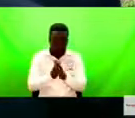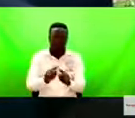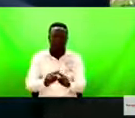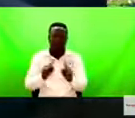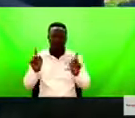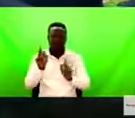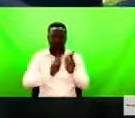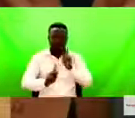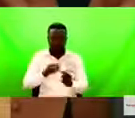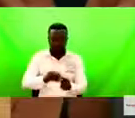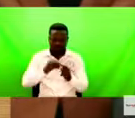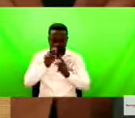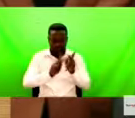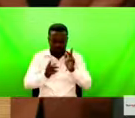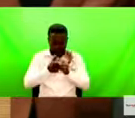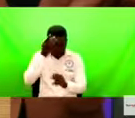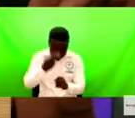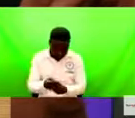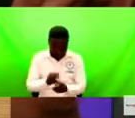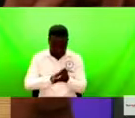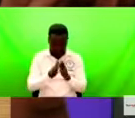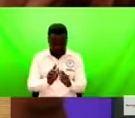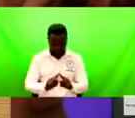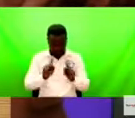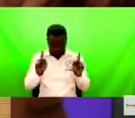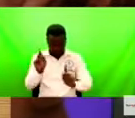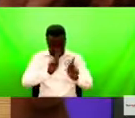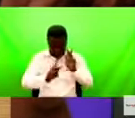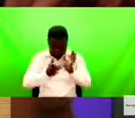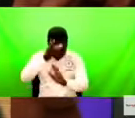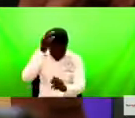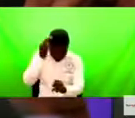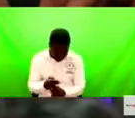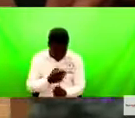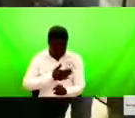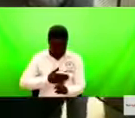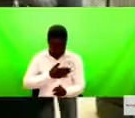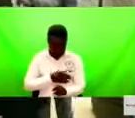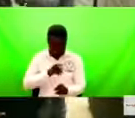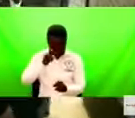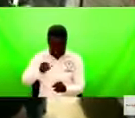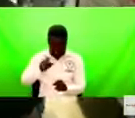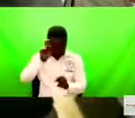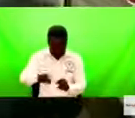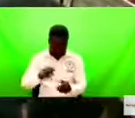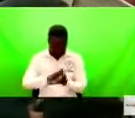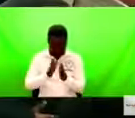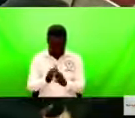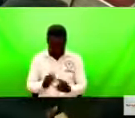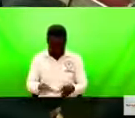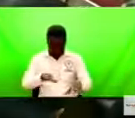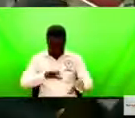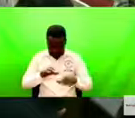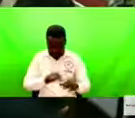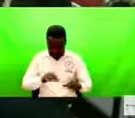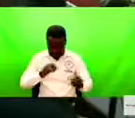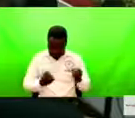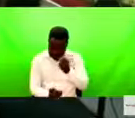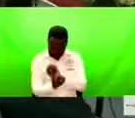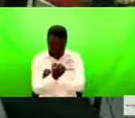people. In Jesus' name. Different persons. In Jesus' name. Let them be of all in all, in the power of